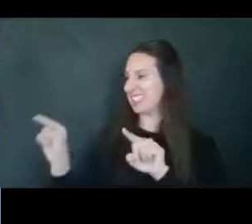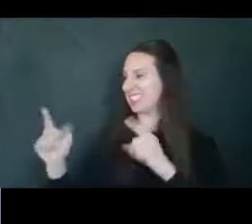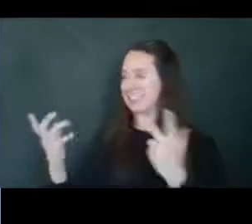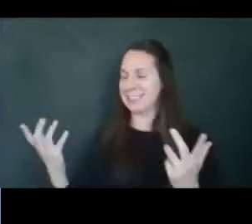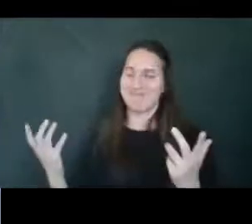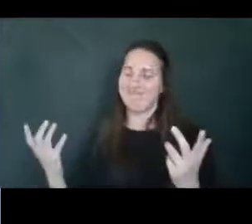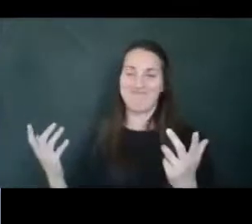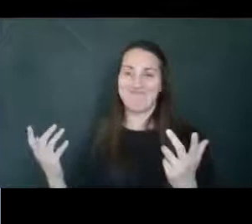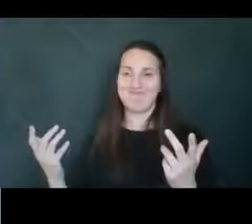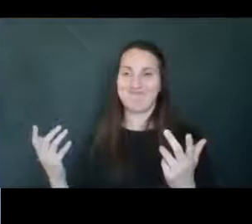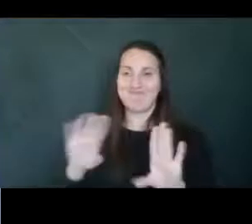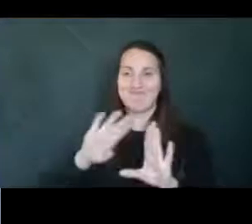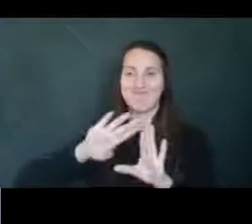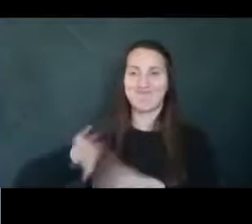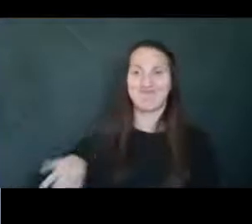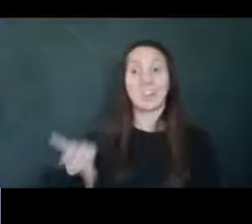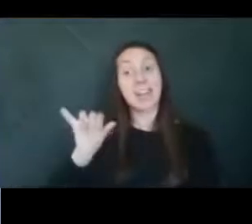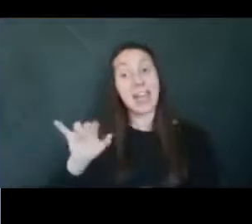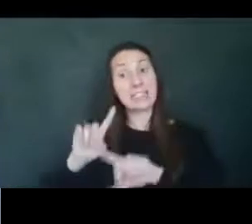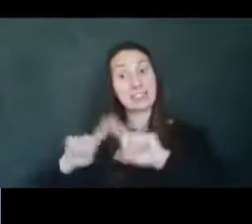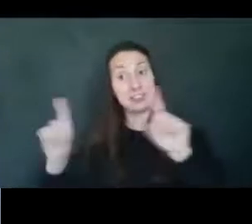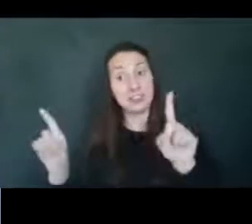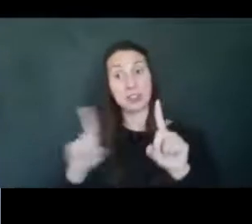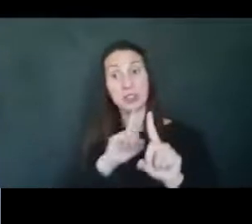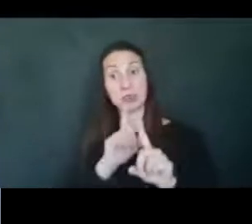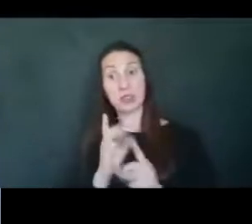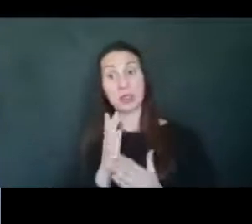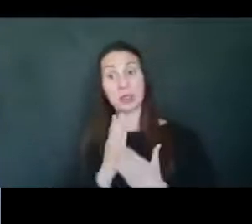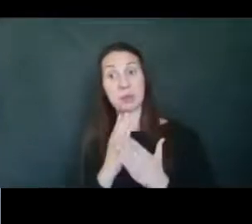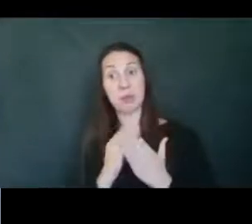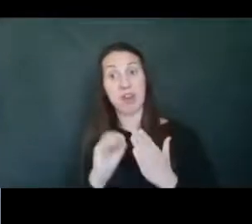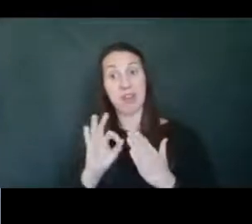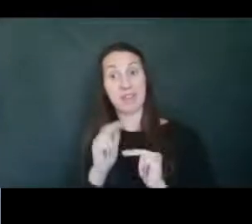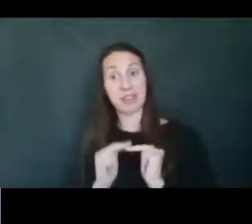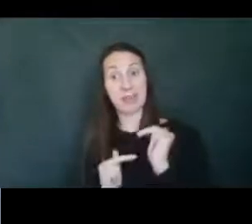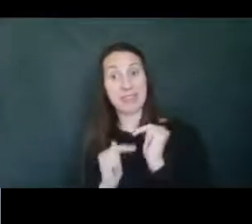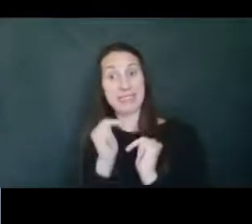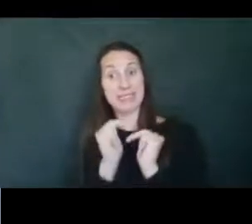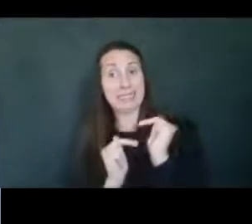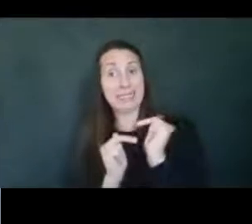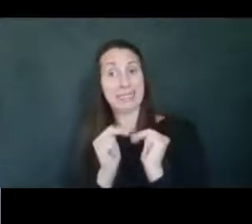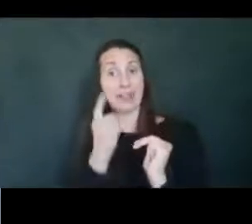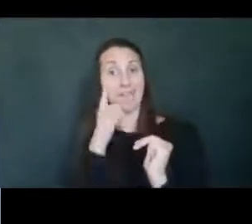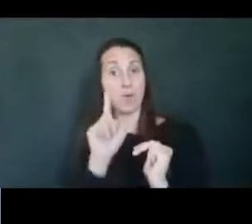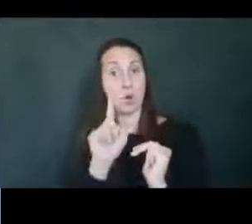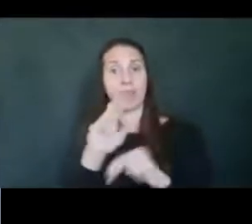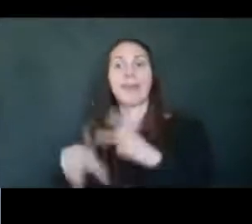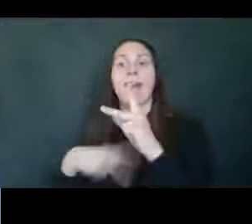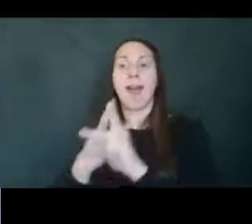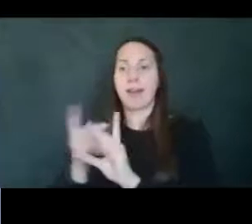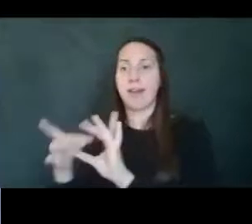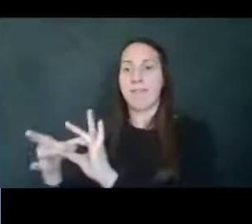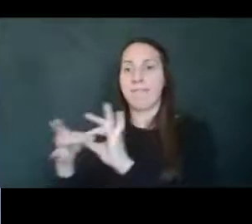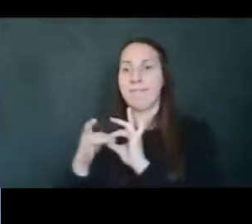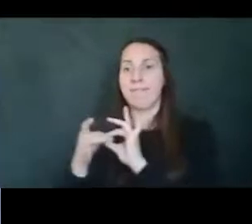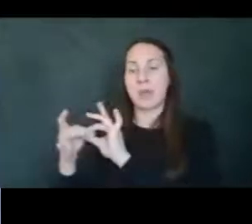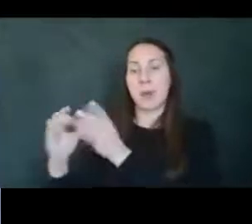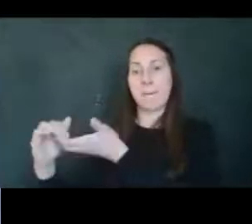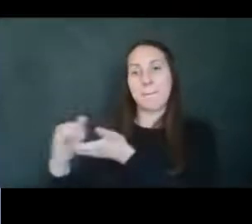became the building blocks for the kind of coalition, and partnership that we were able to